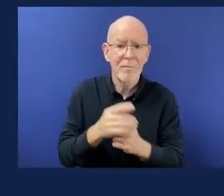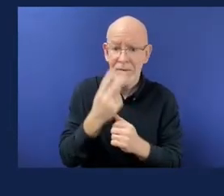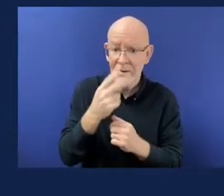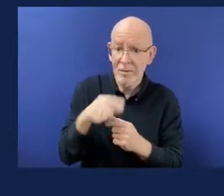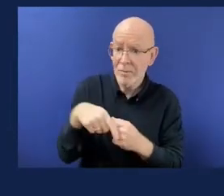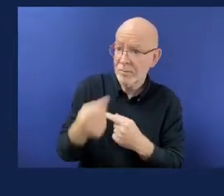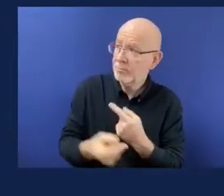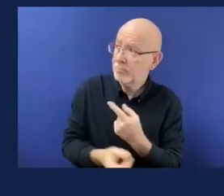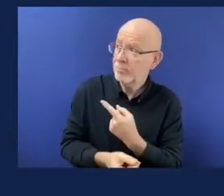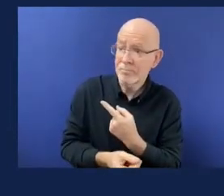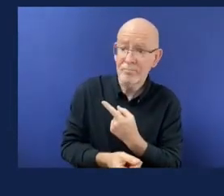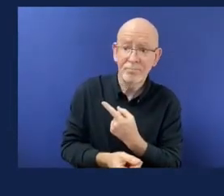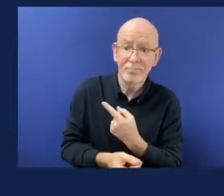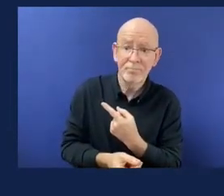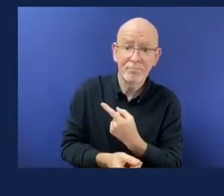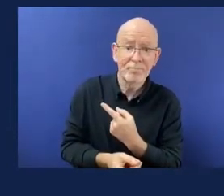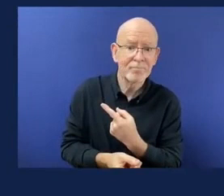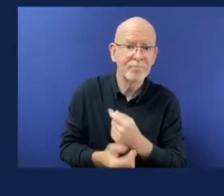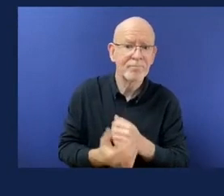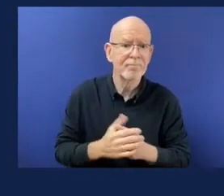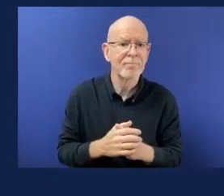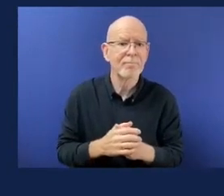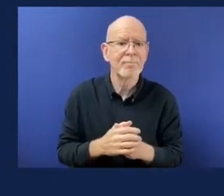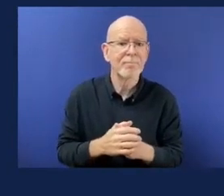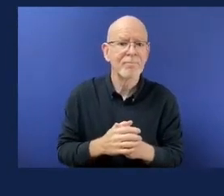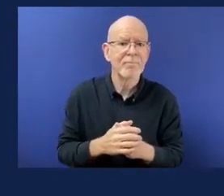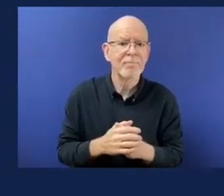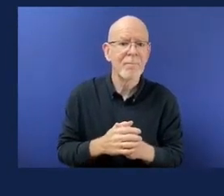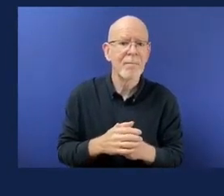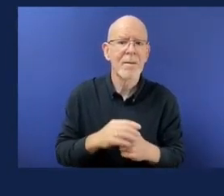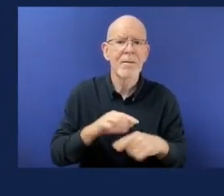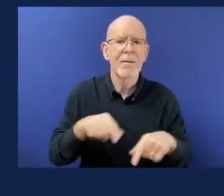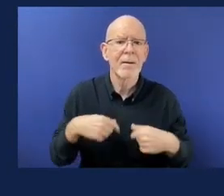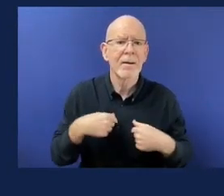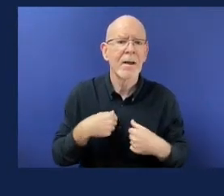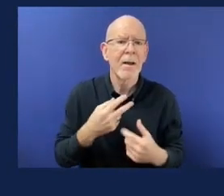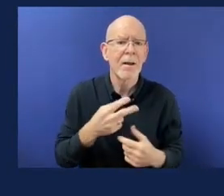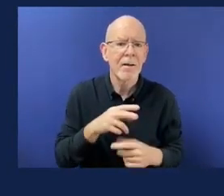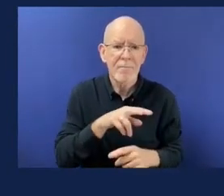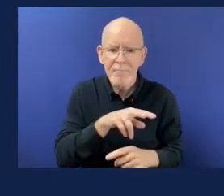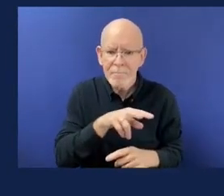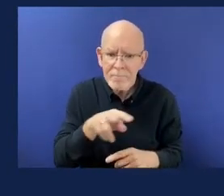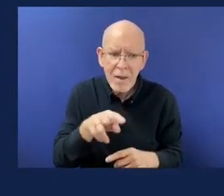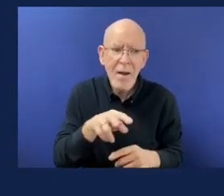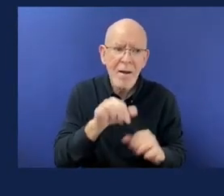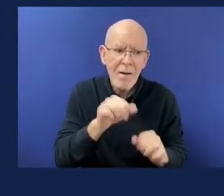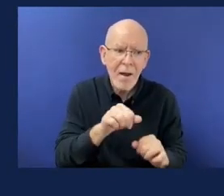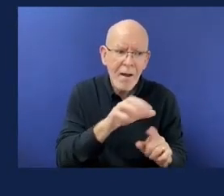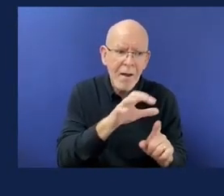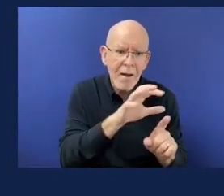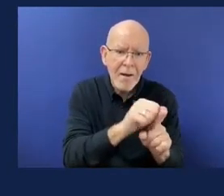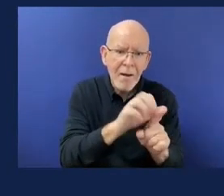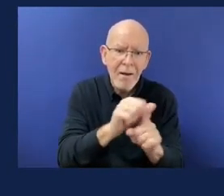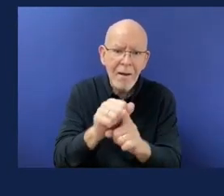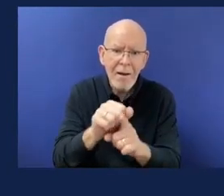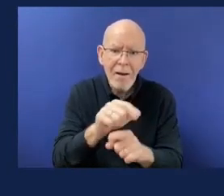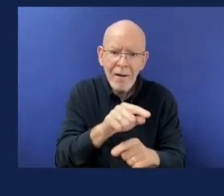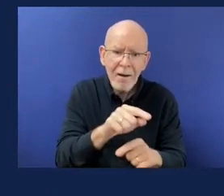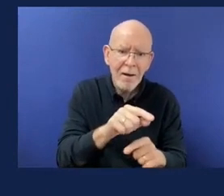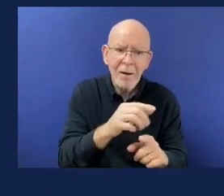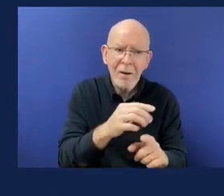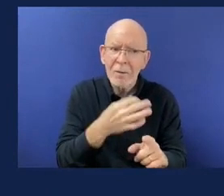out desk-based research to begin with, but we then spent time talking with players, coaches, support